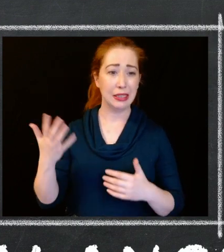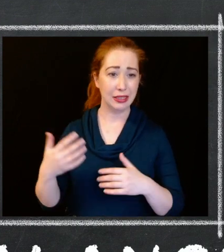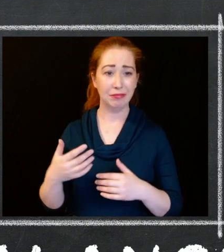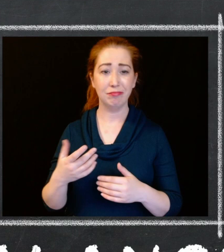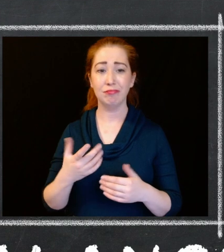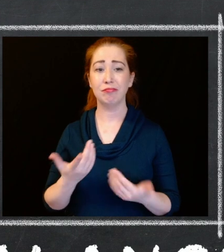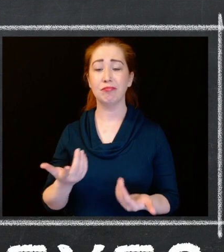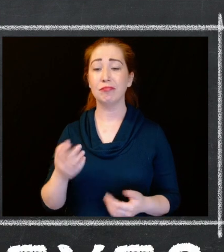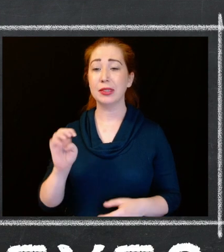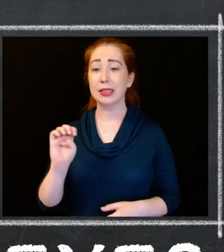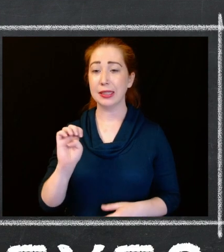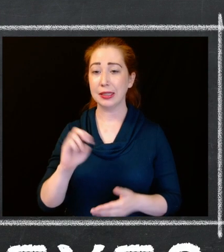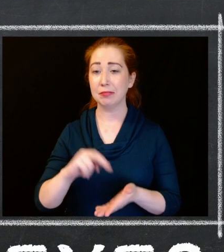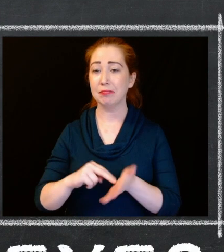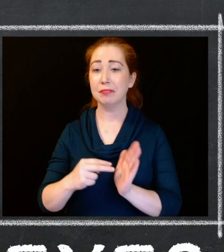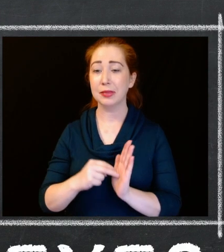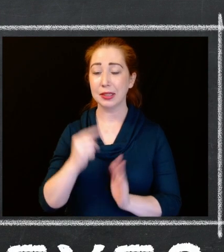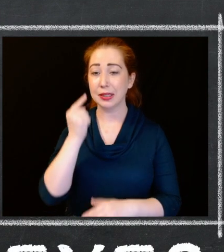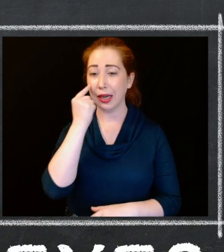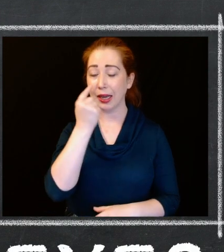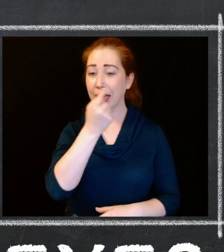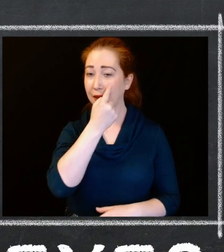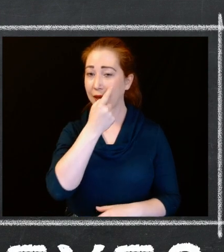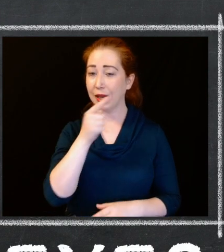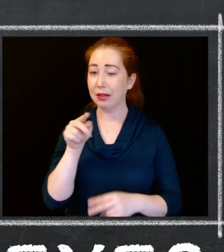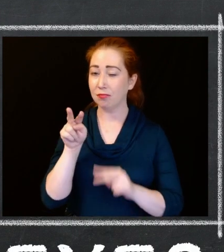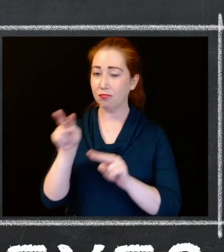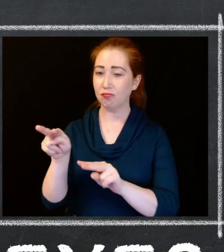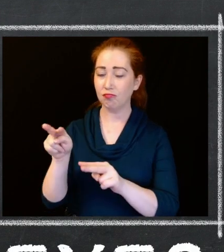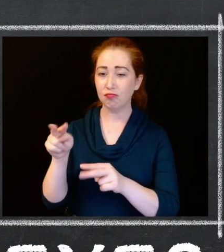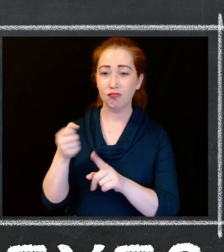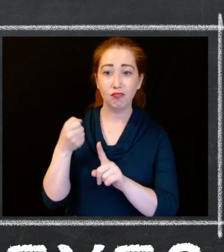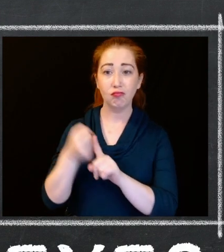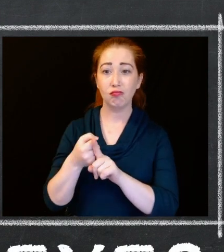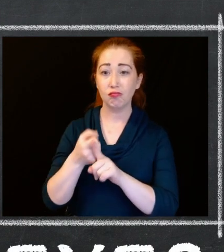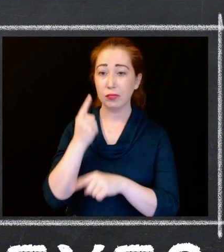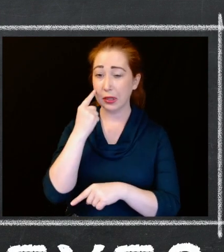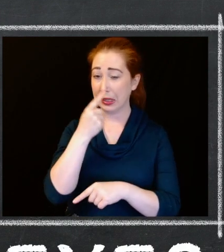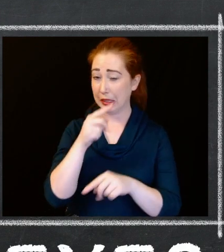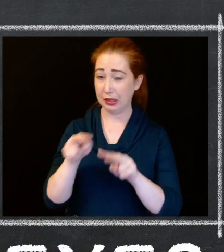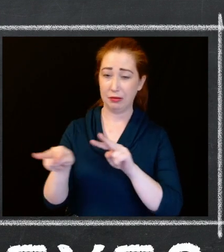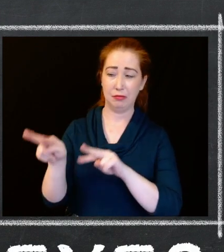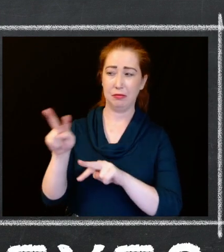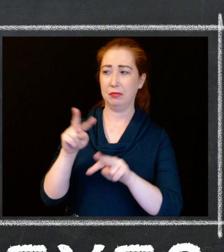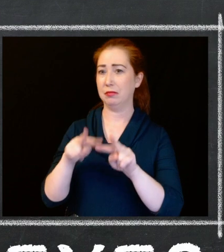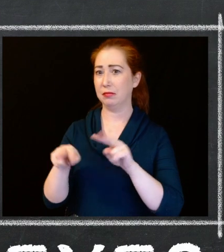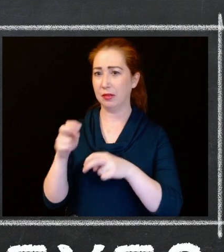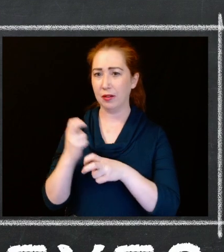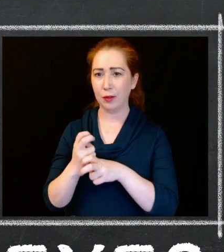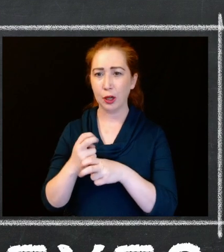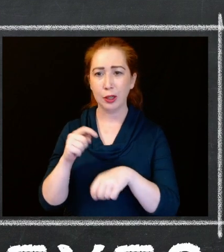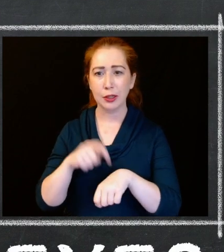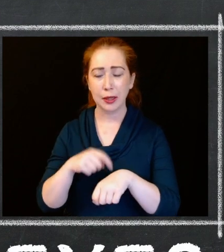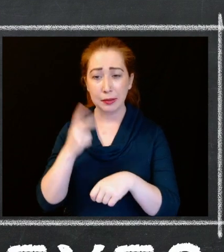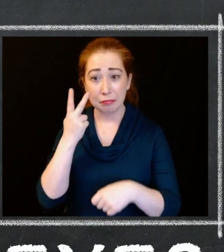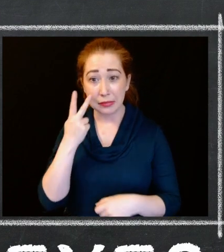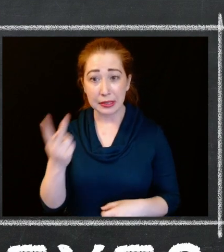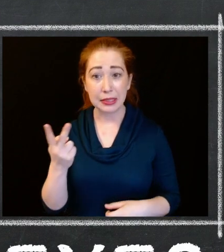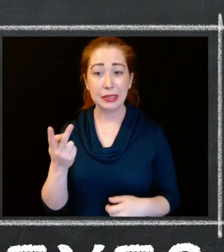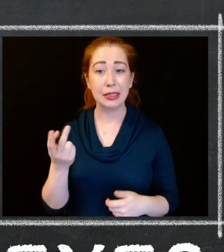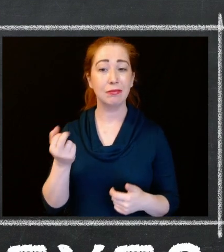dizziness. E is for eyes. Look for sudden trouble seeing out of one or both